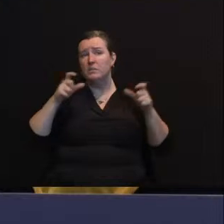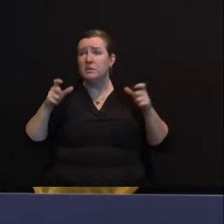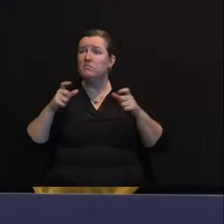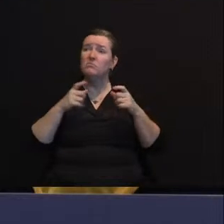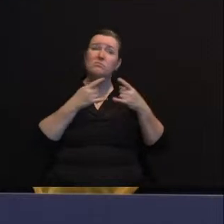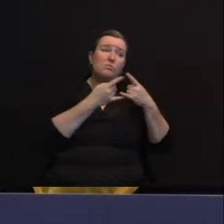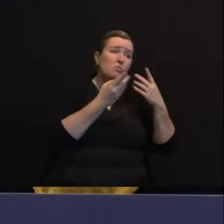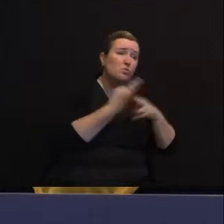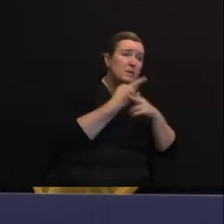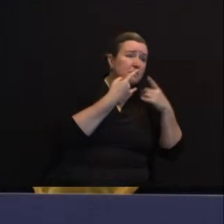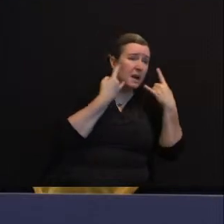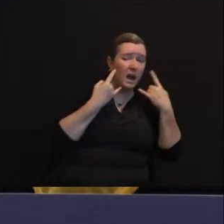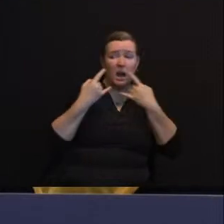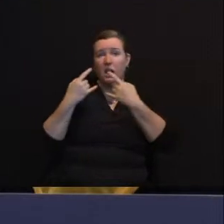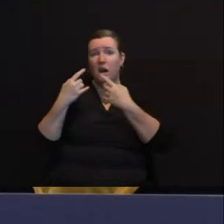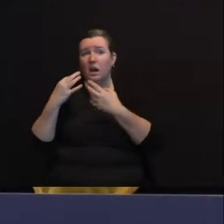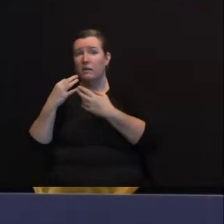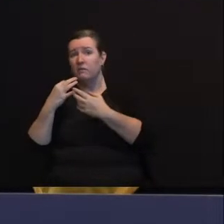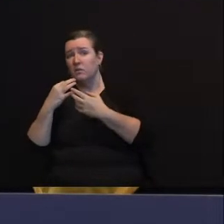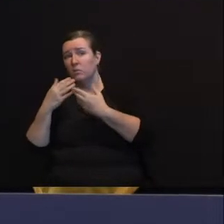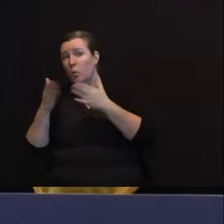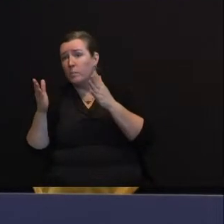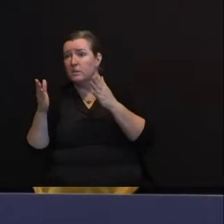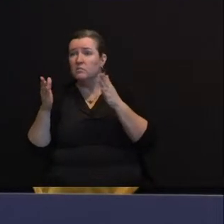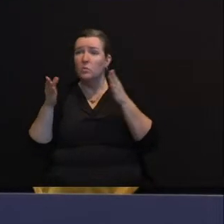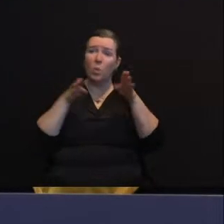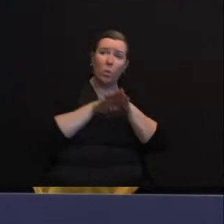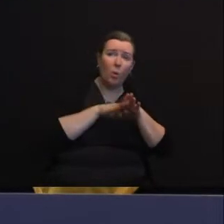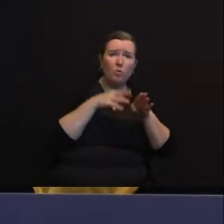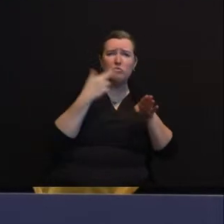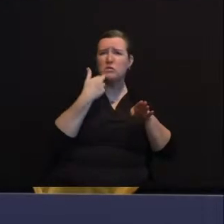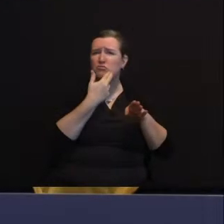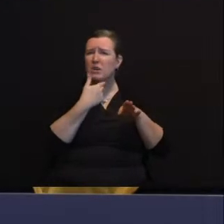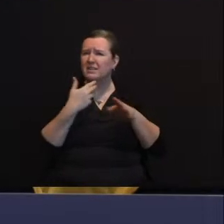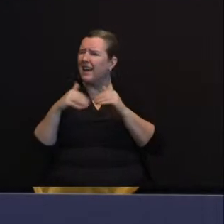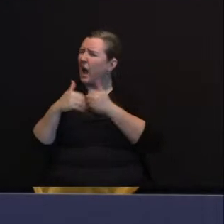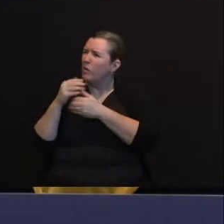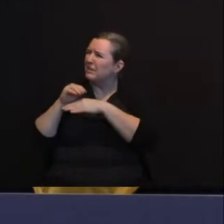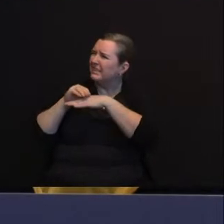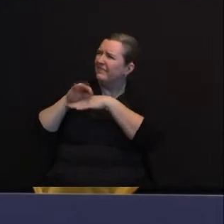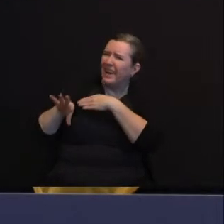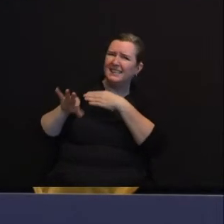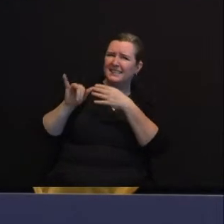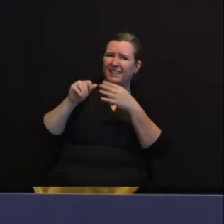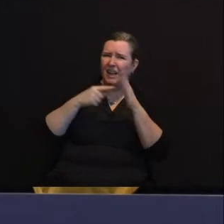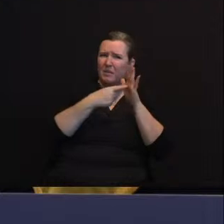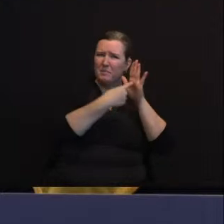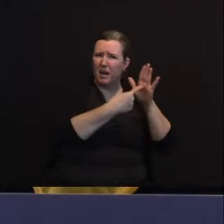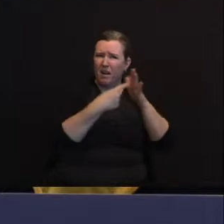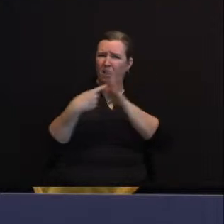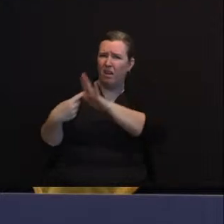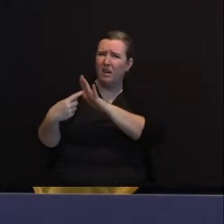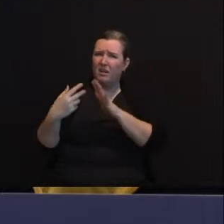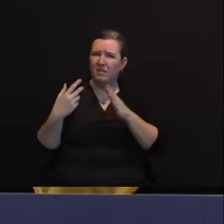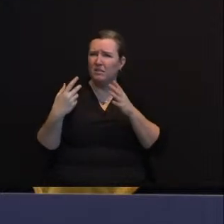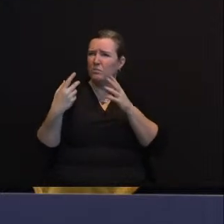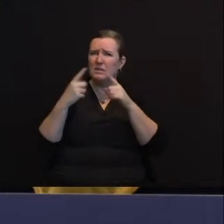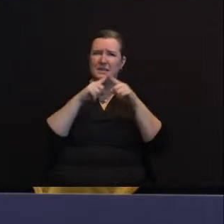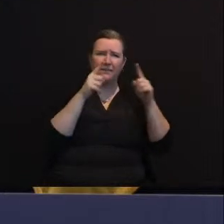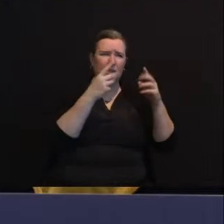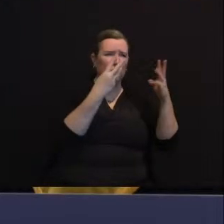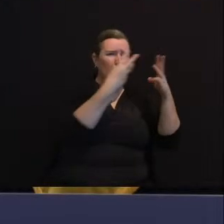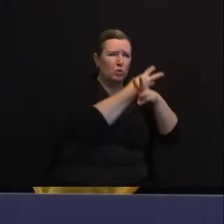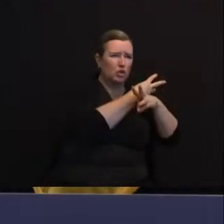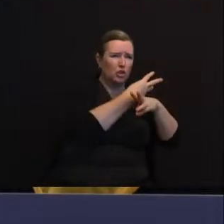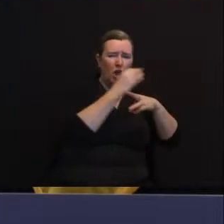distancing, restaurants being open? Can you just go a little bit more deeply into what the worst case and the moderate case represents? I'd like to